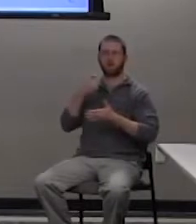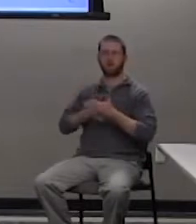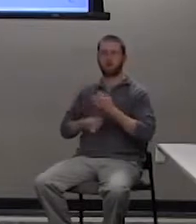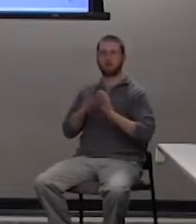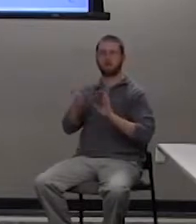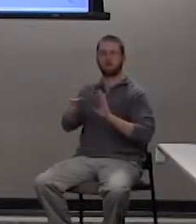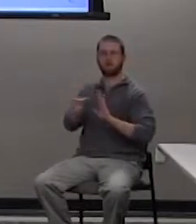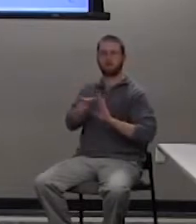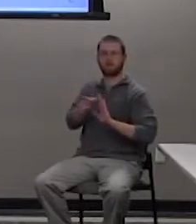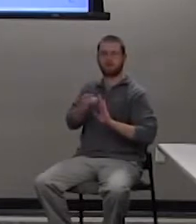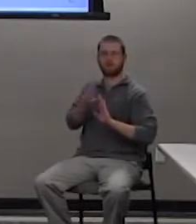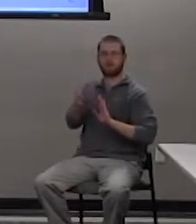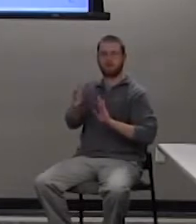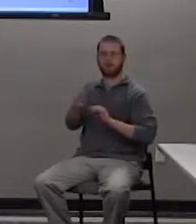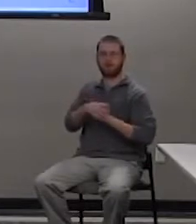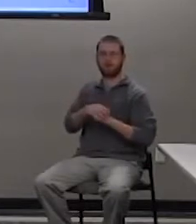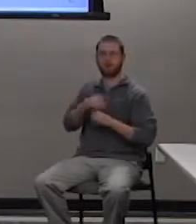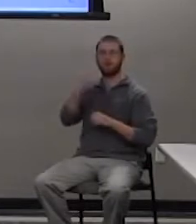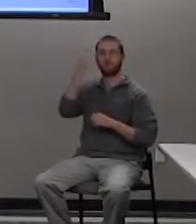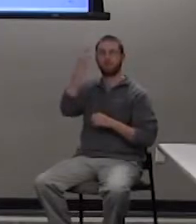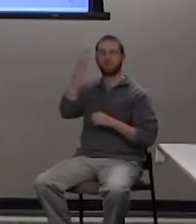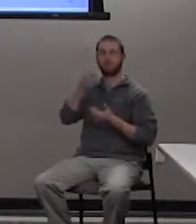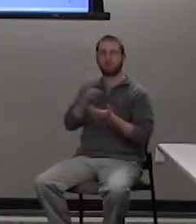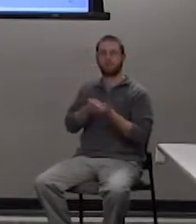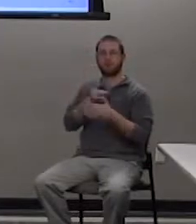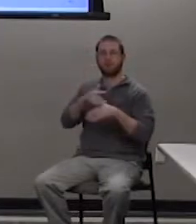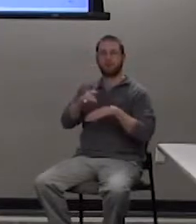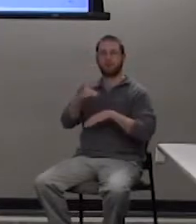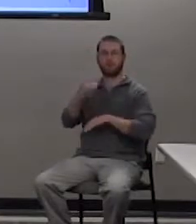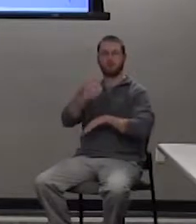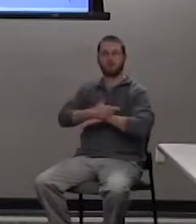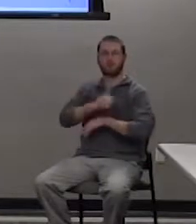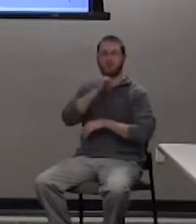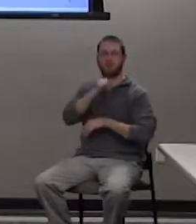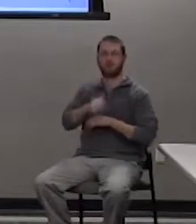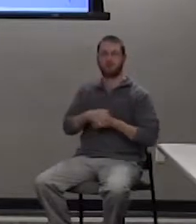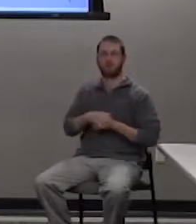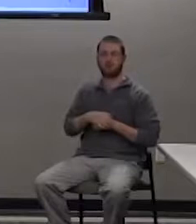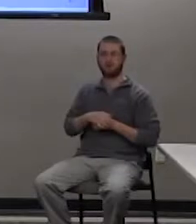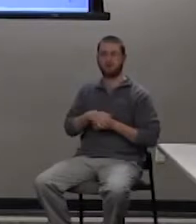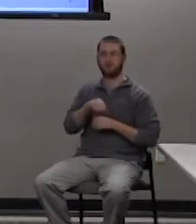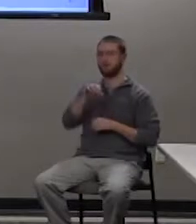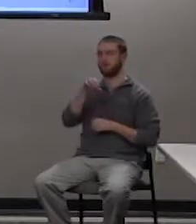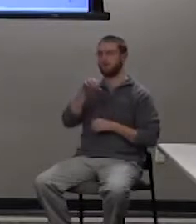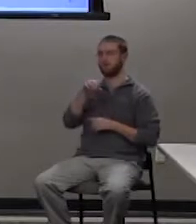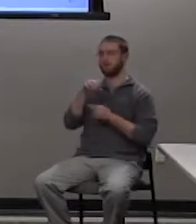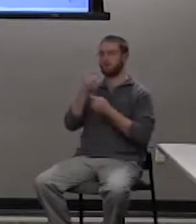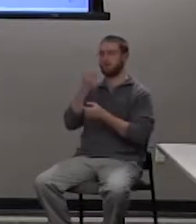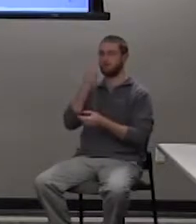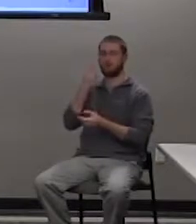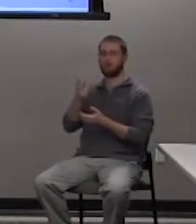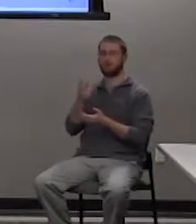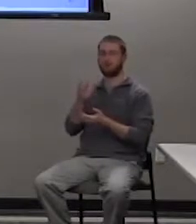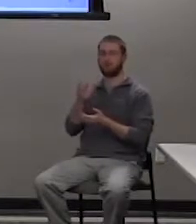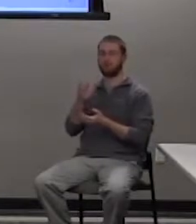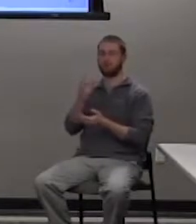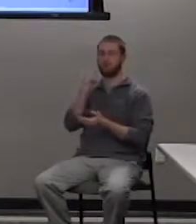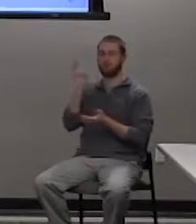it. We recognize that all that money is not available today. But we're going to have to prioritize. Stuart, the financials